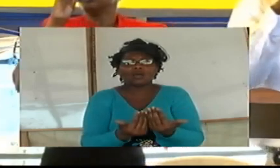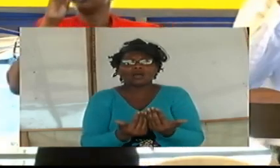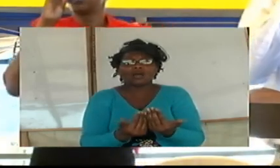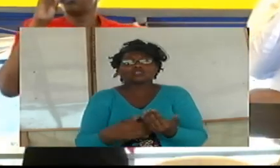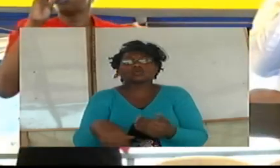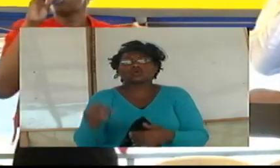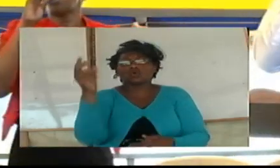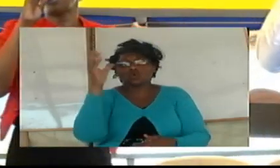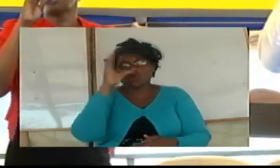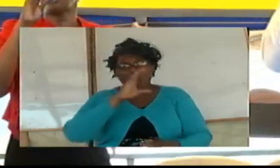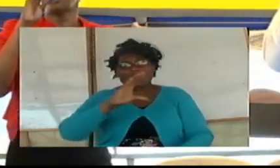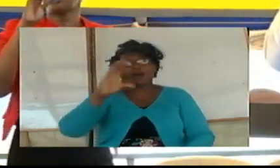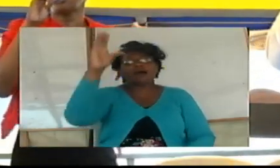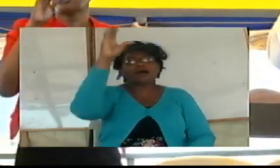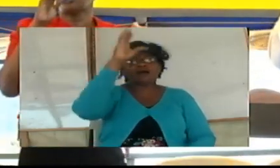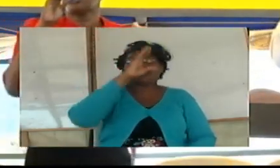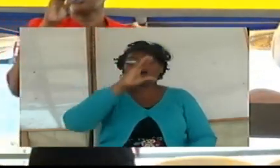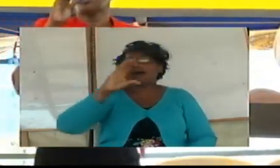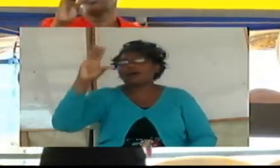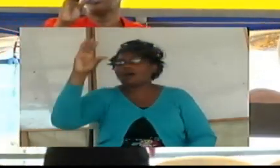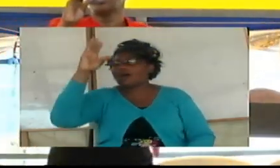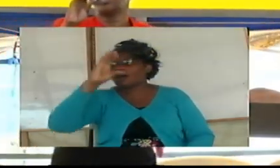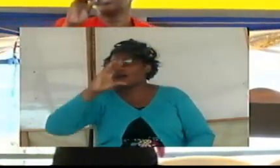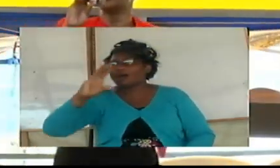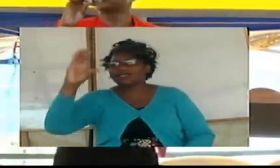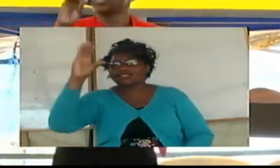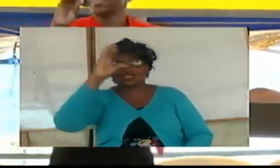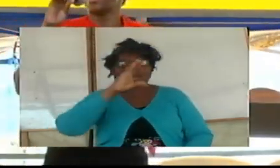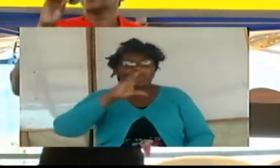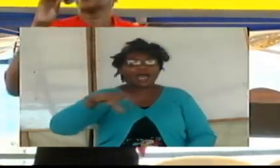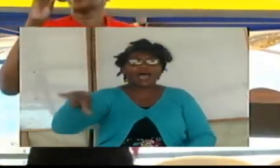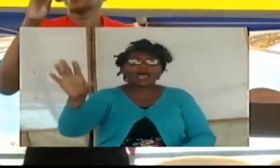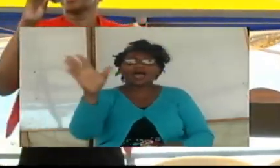how. Oh, to walk.